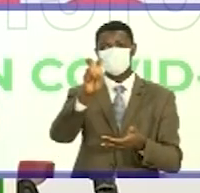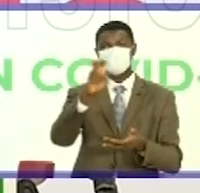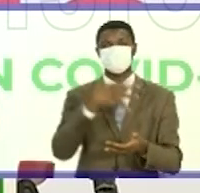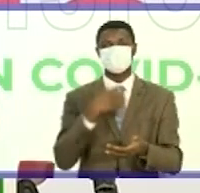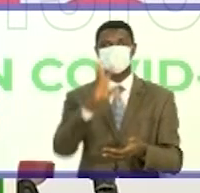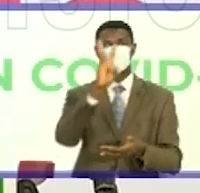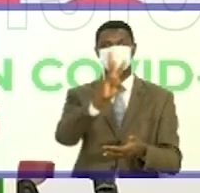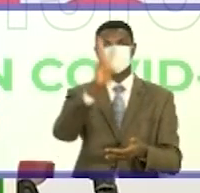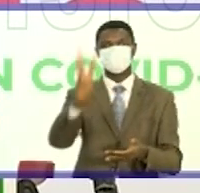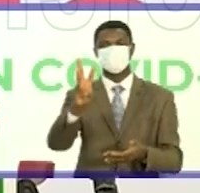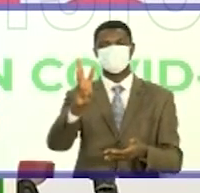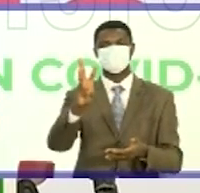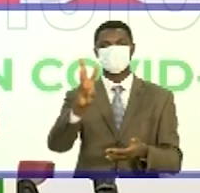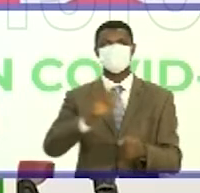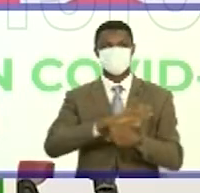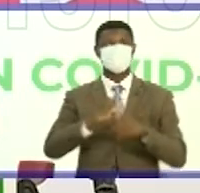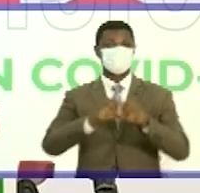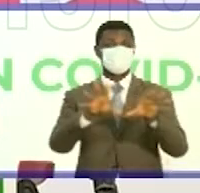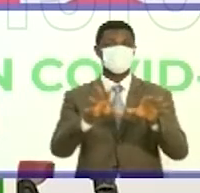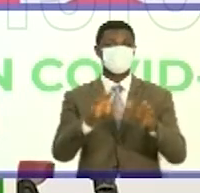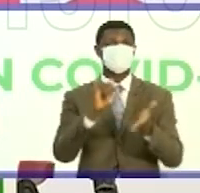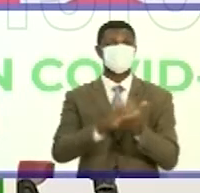16,266 cases, representing